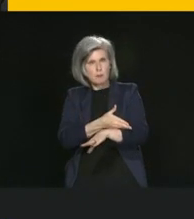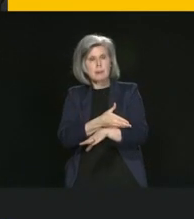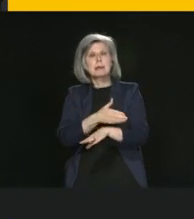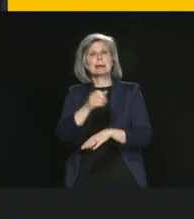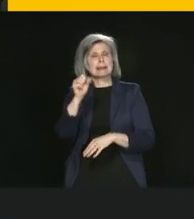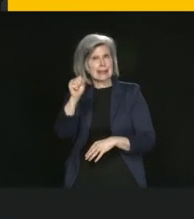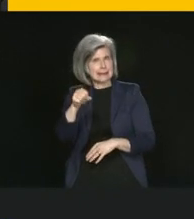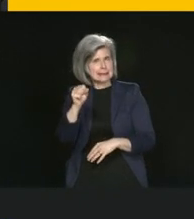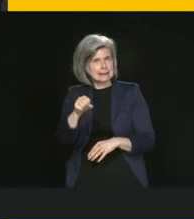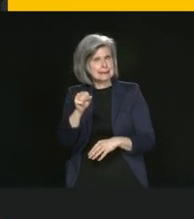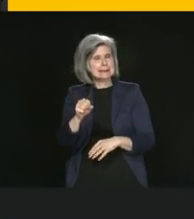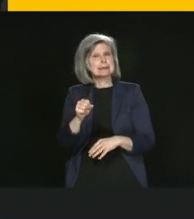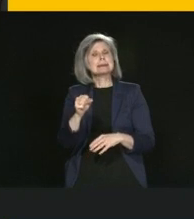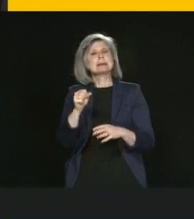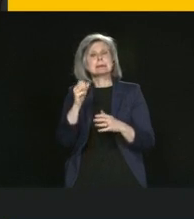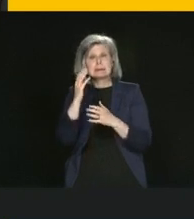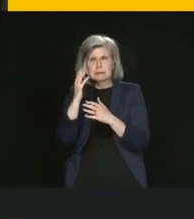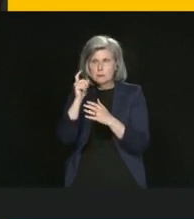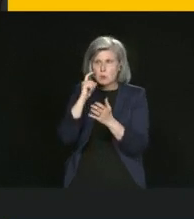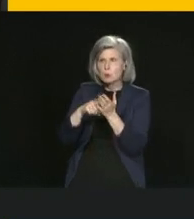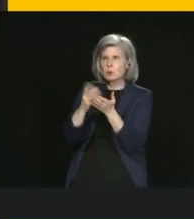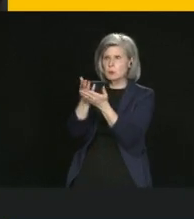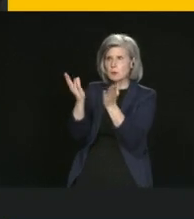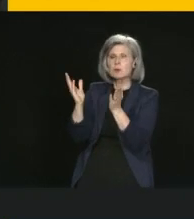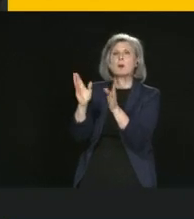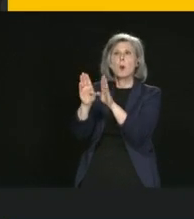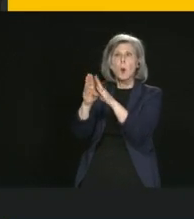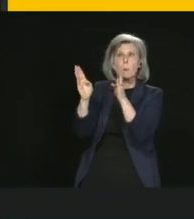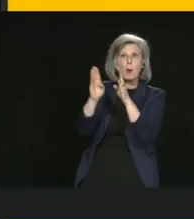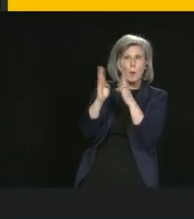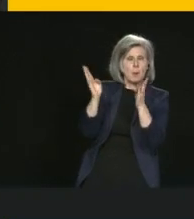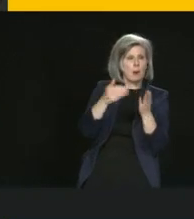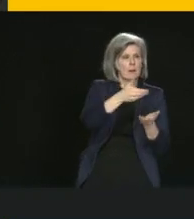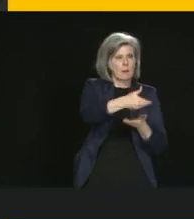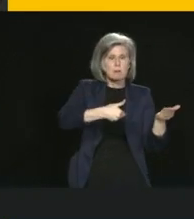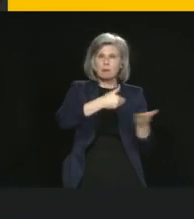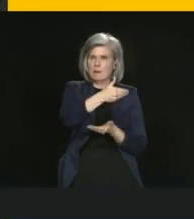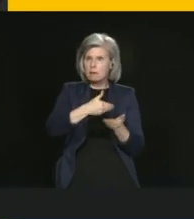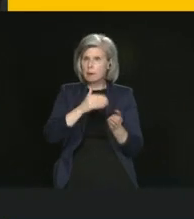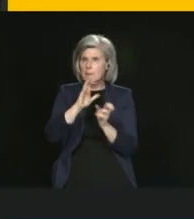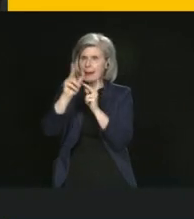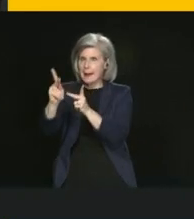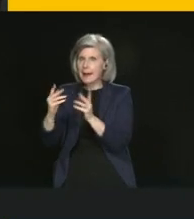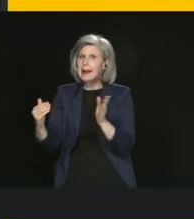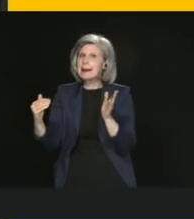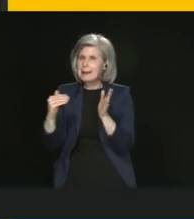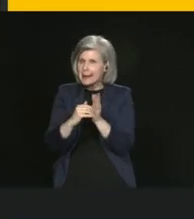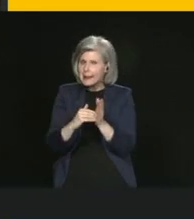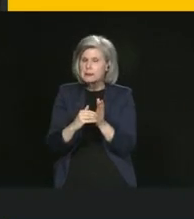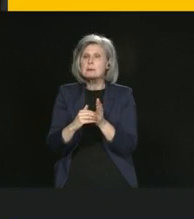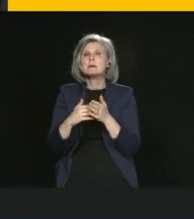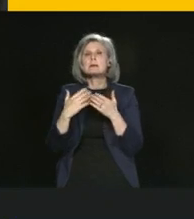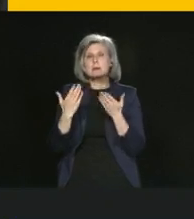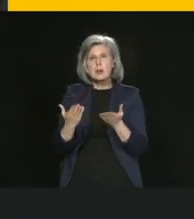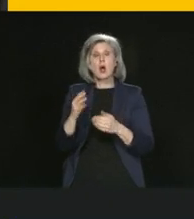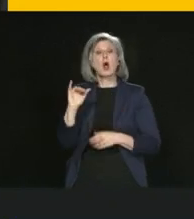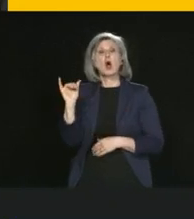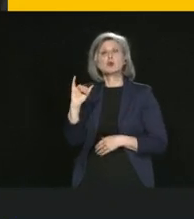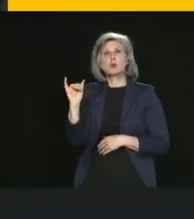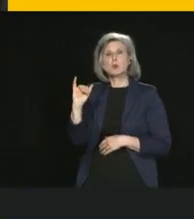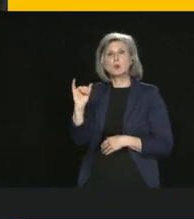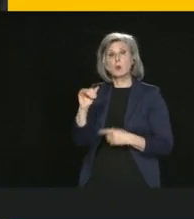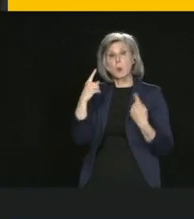market. There's also an attestation that has to be signed, and it